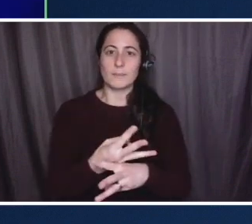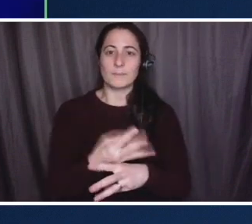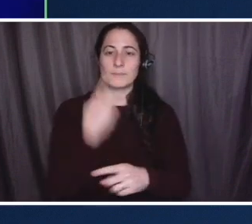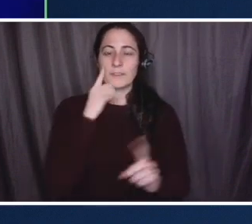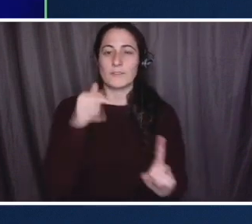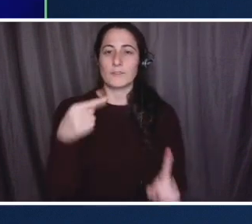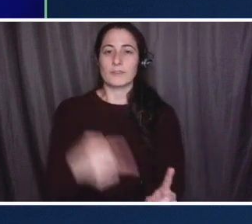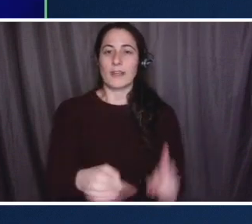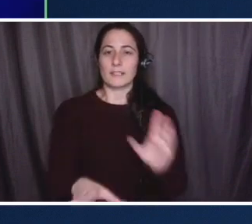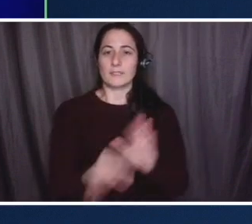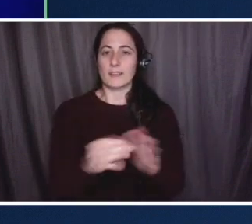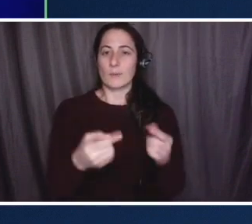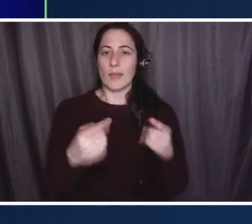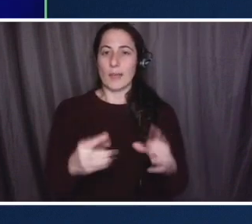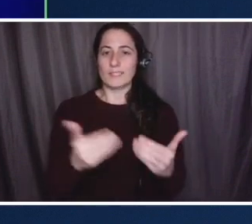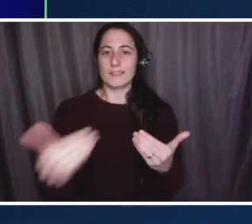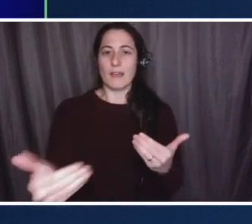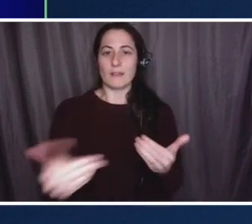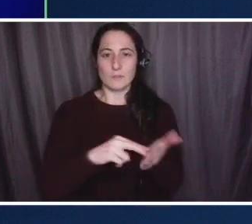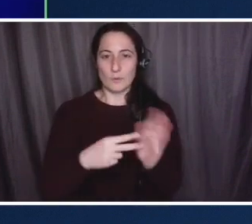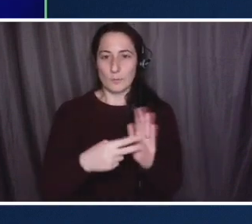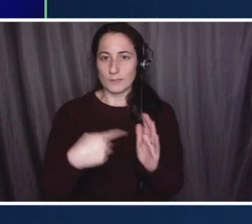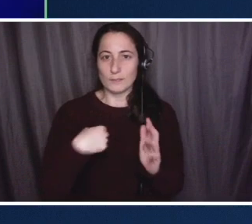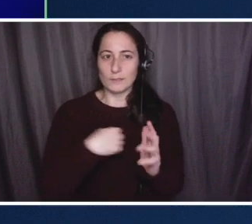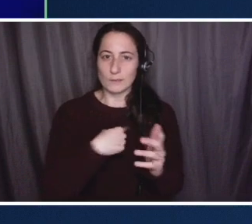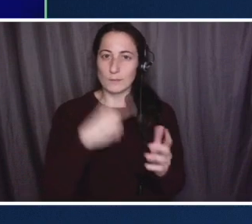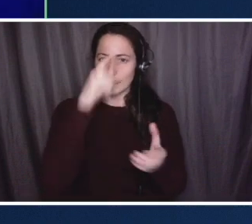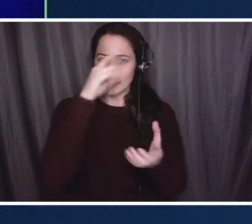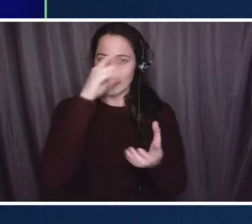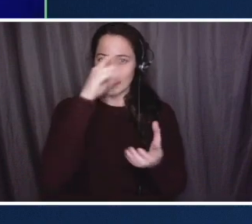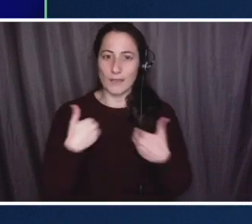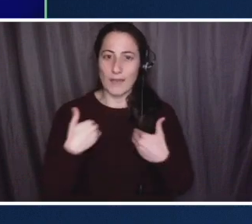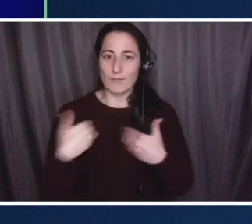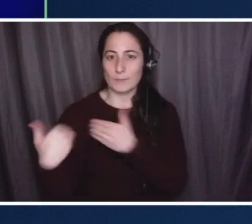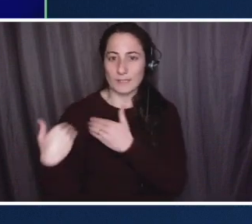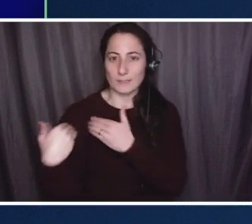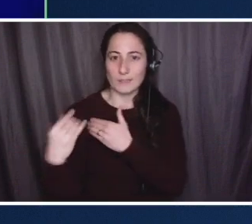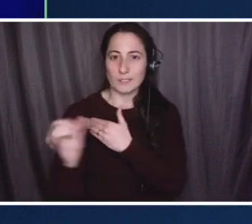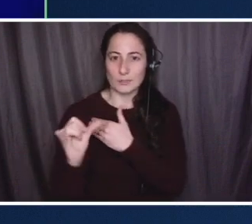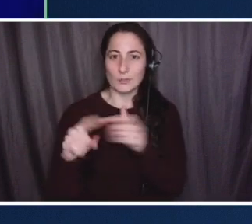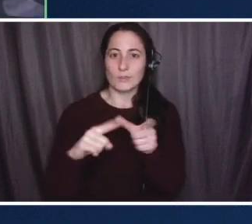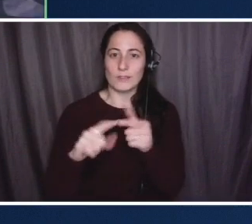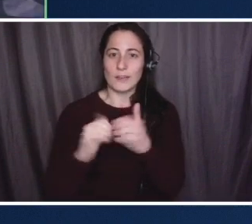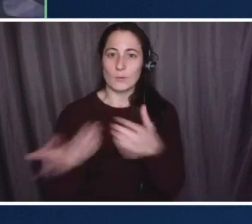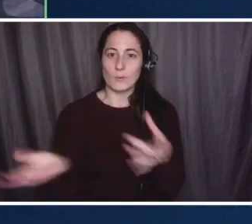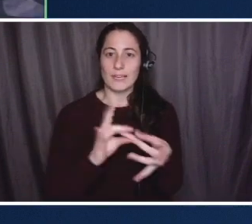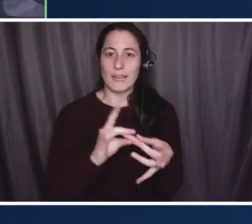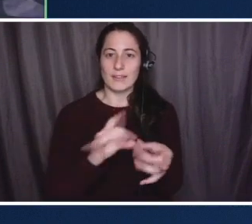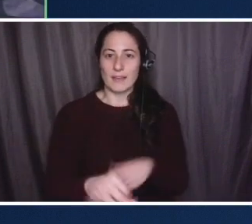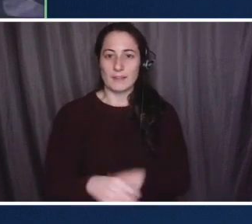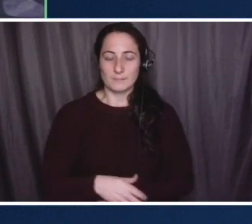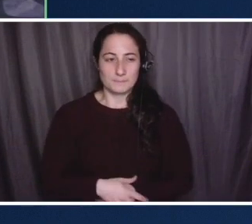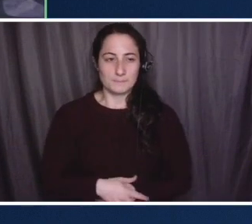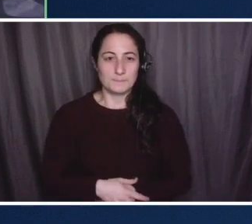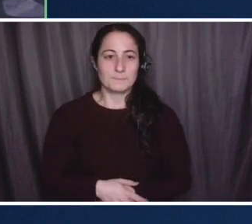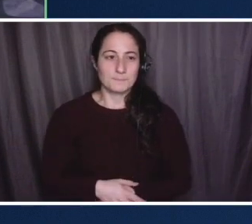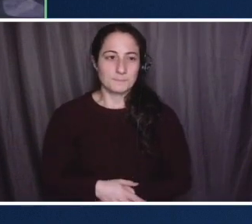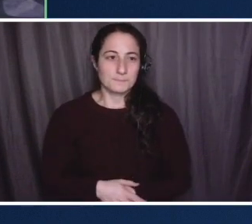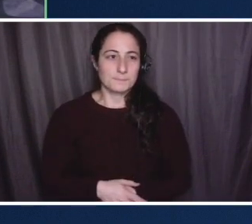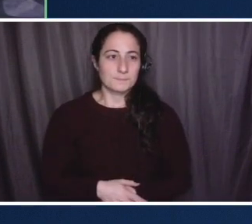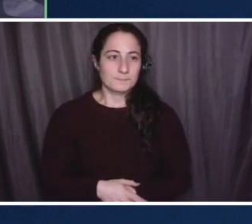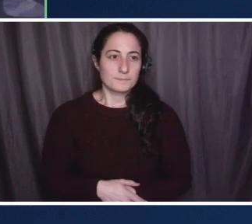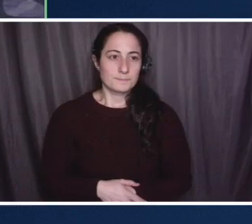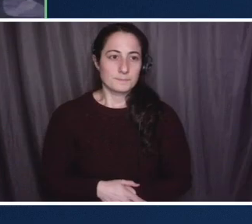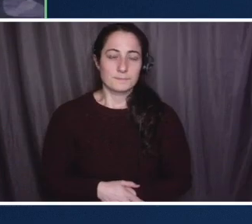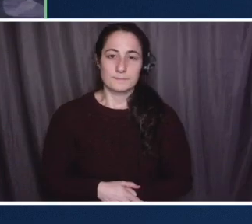not necessarily antagonistic, but we also believe that there's a responsibility, and how do we marry those things together? Mm-hmm. Go ahead, Claudia.